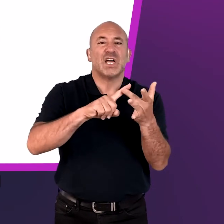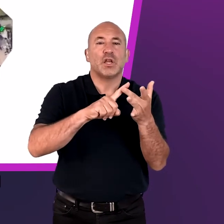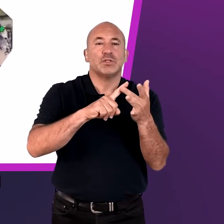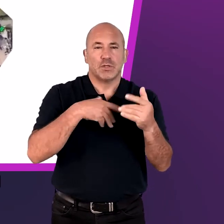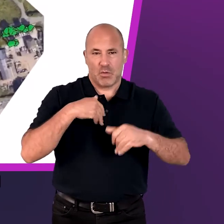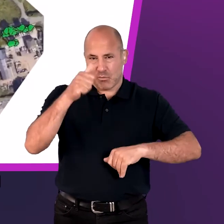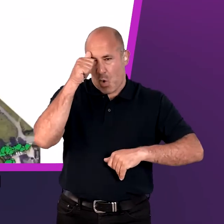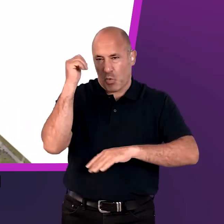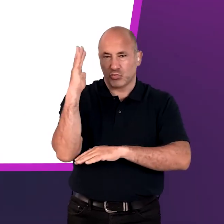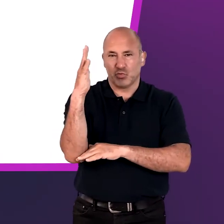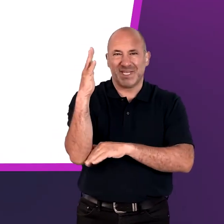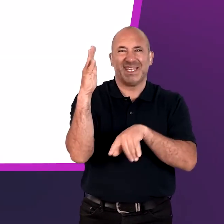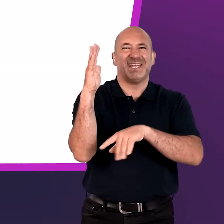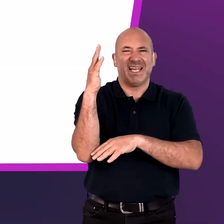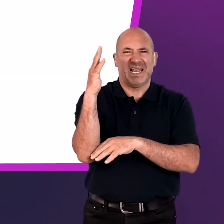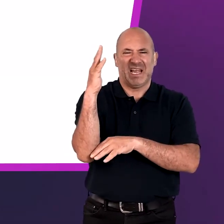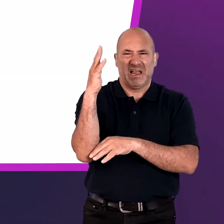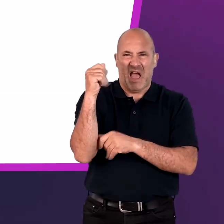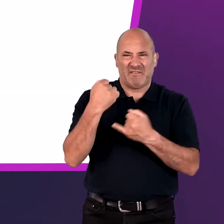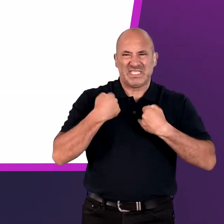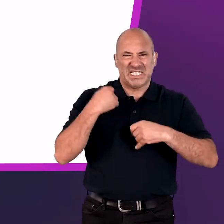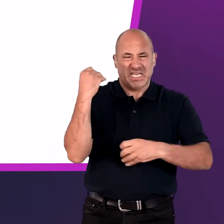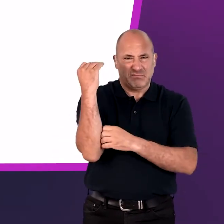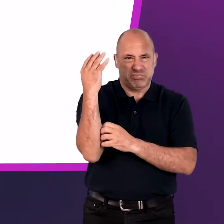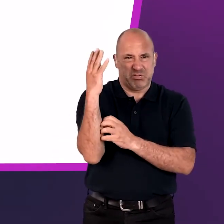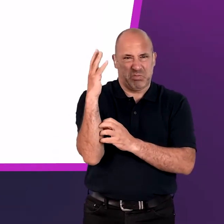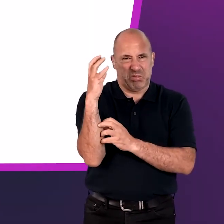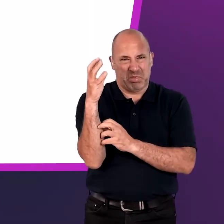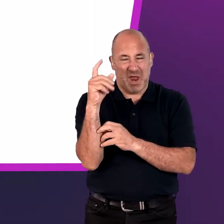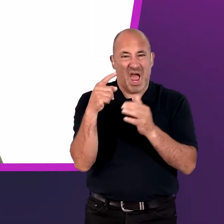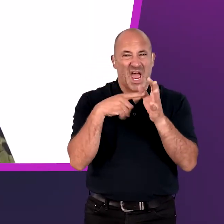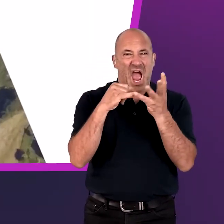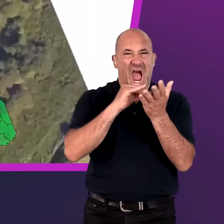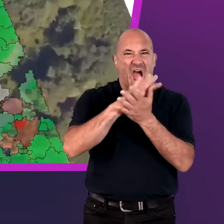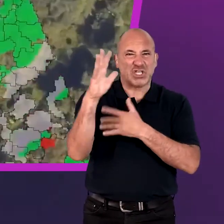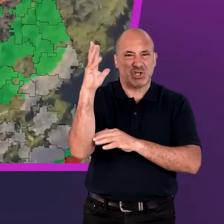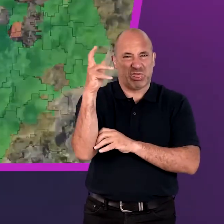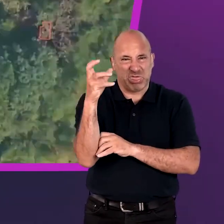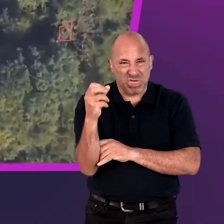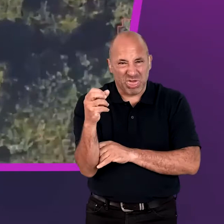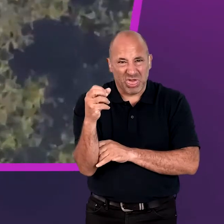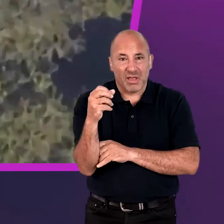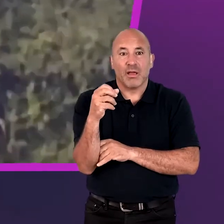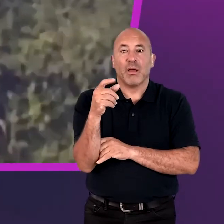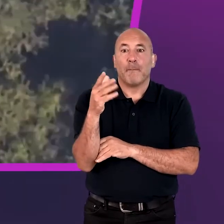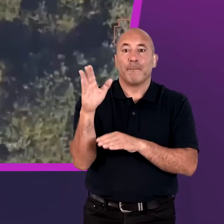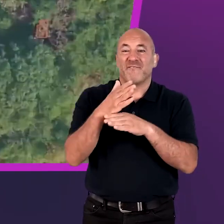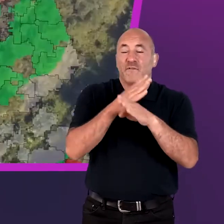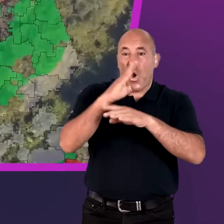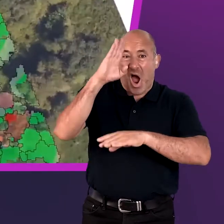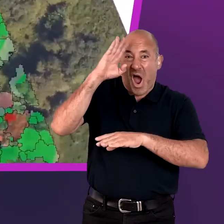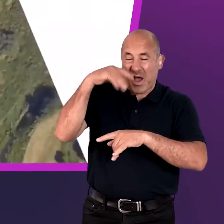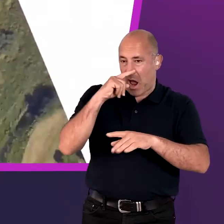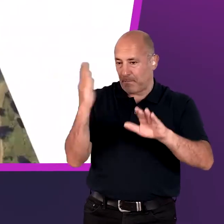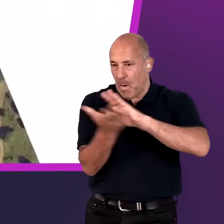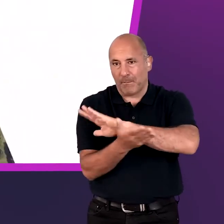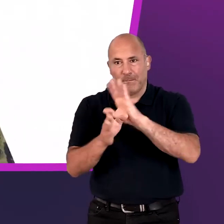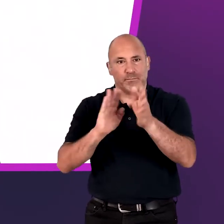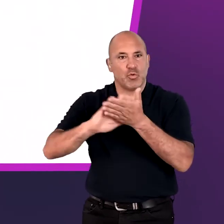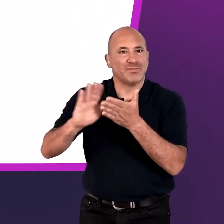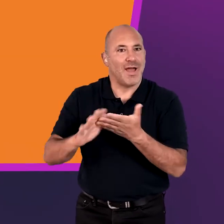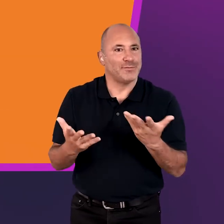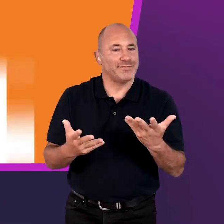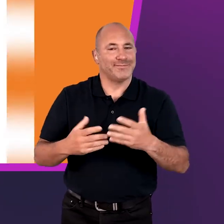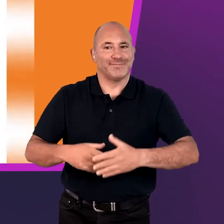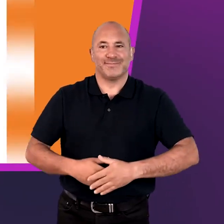with artificial intelligence, so we know when trees are starting to become sick with diseases including ash dieback, and can deal with them before they become a